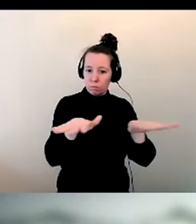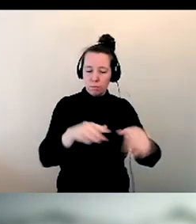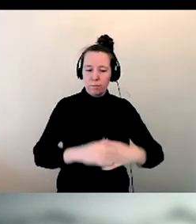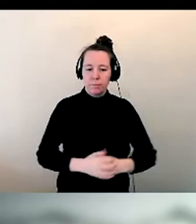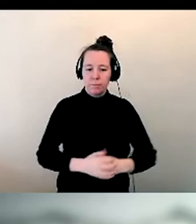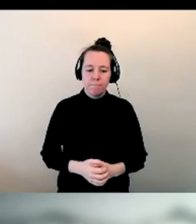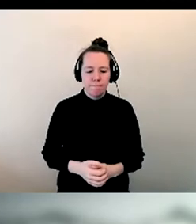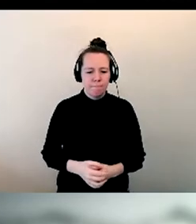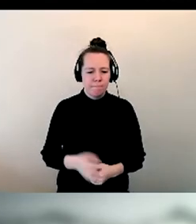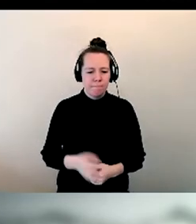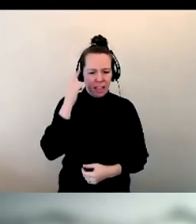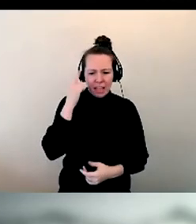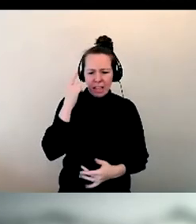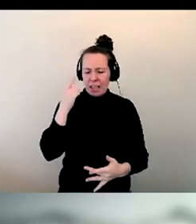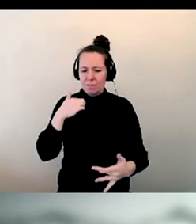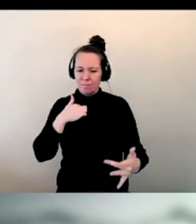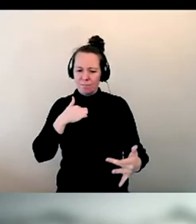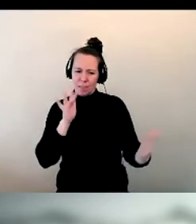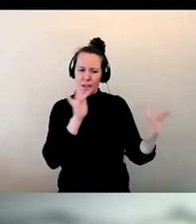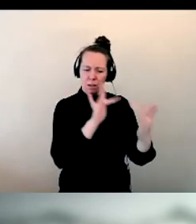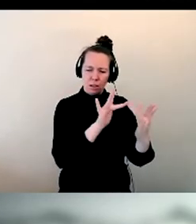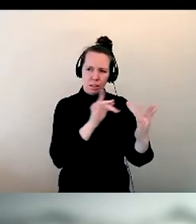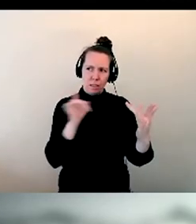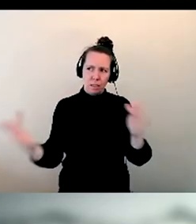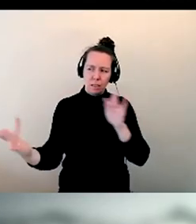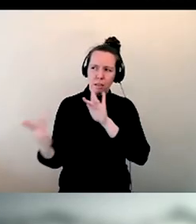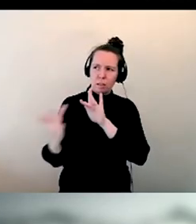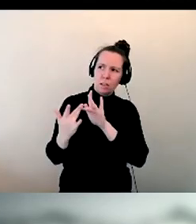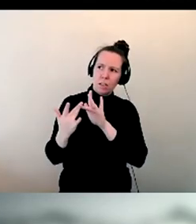to me, which is pretty exciting.